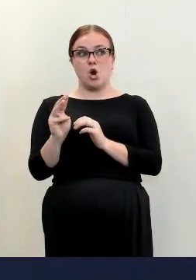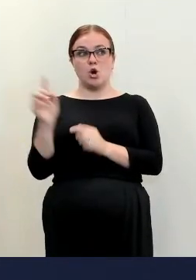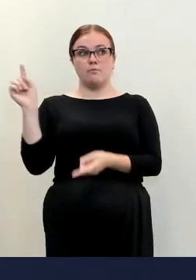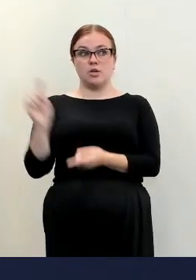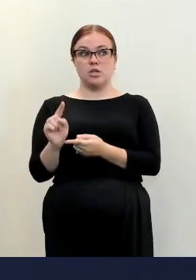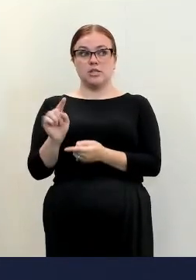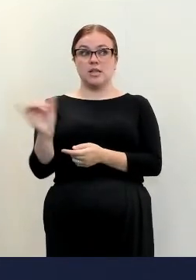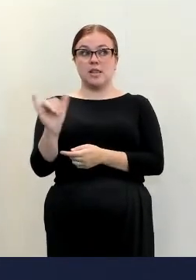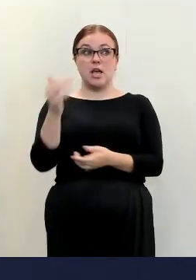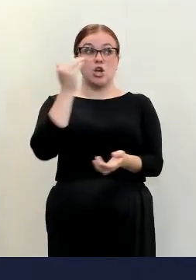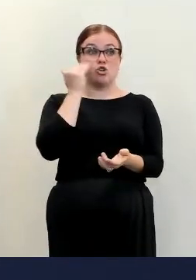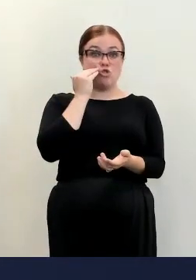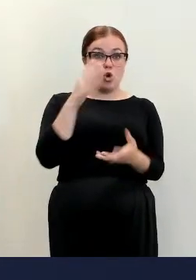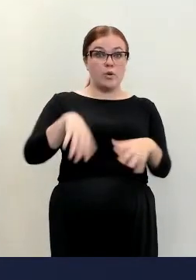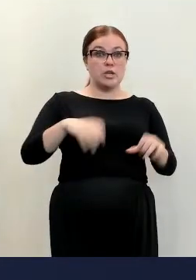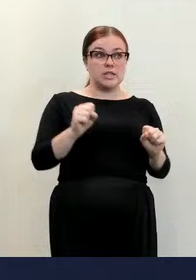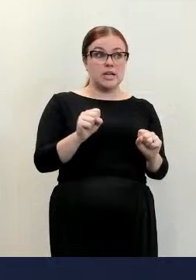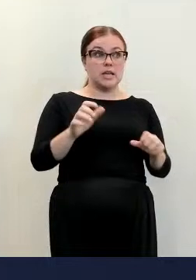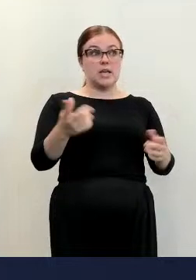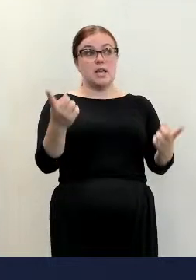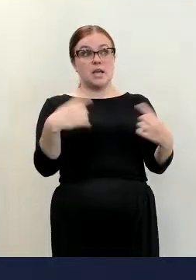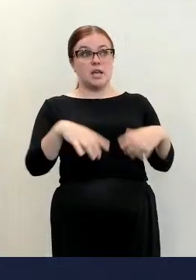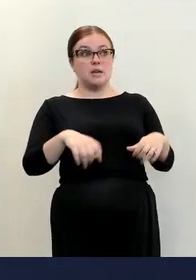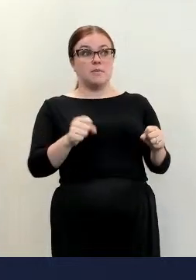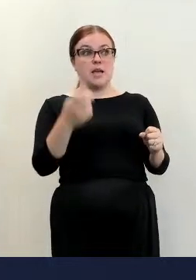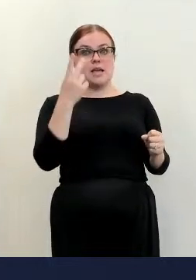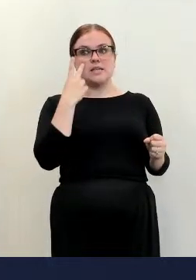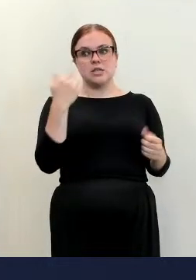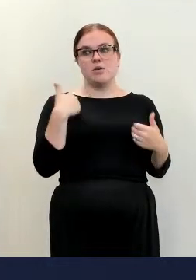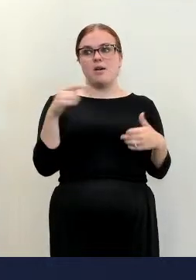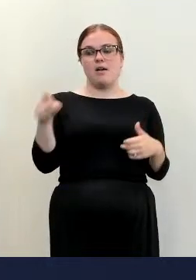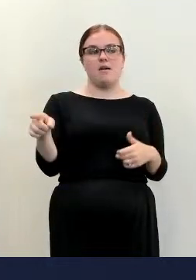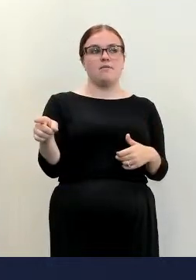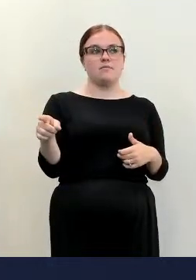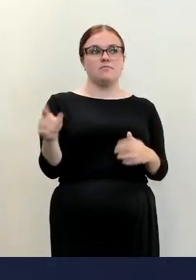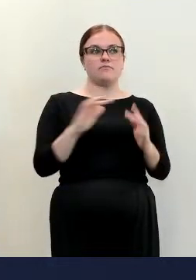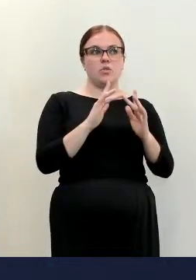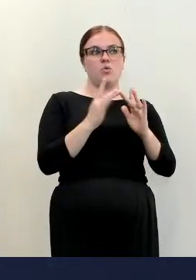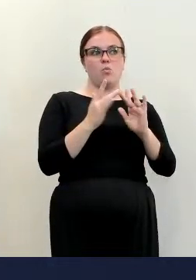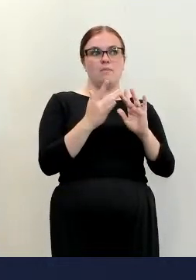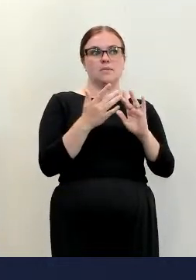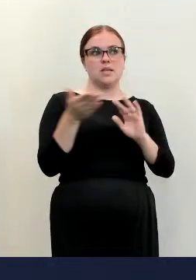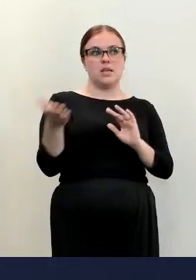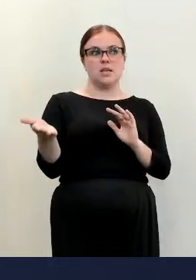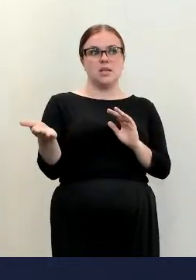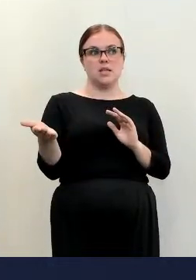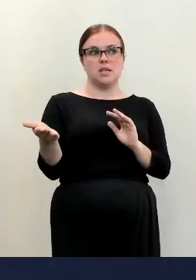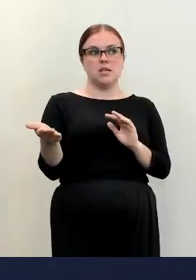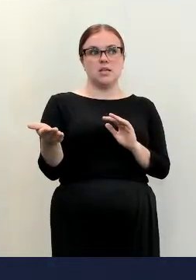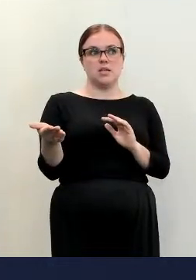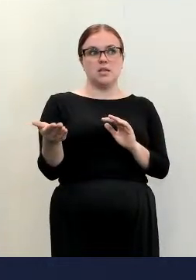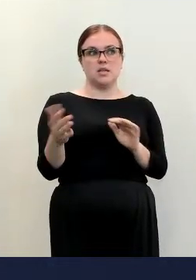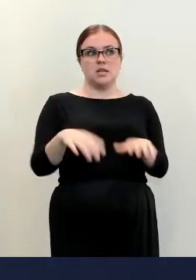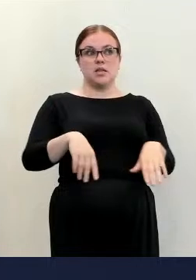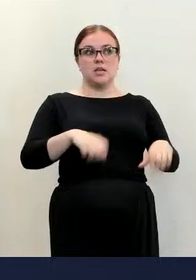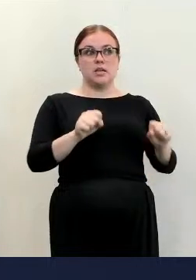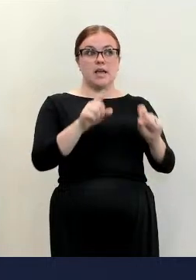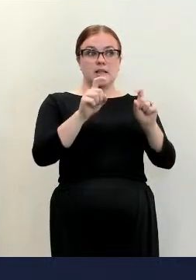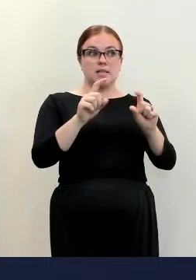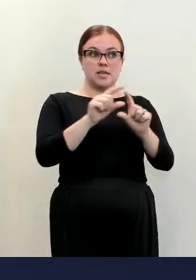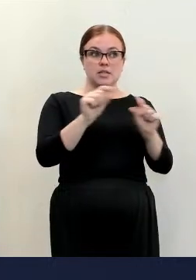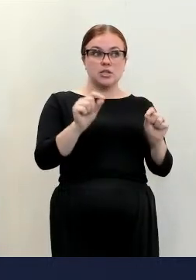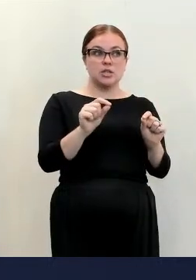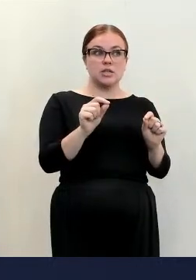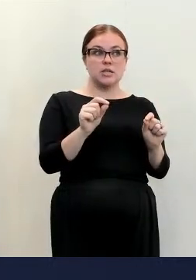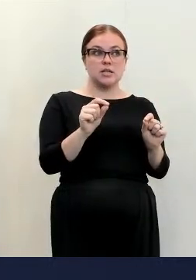what you're taking? Like come here to get, you know, because I see you've got the website up. Is it, you know, get fentanyl test strips?